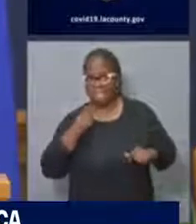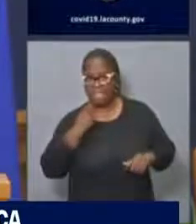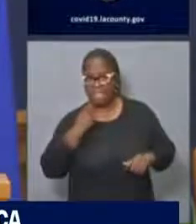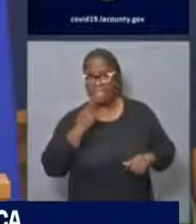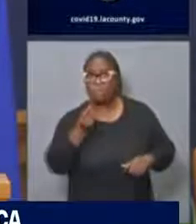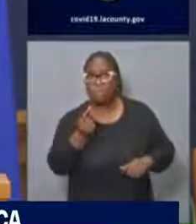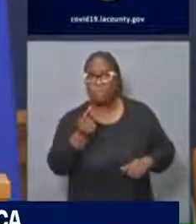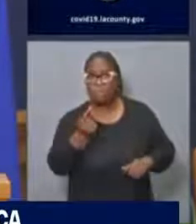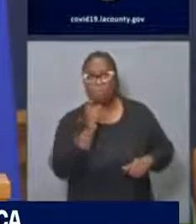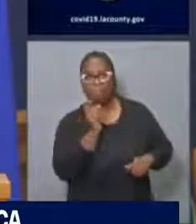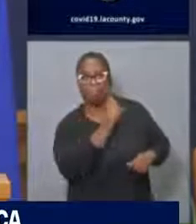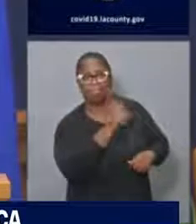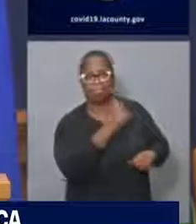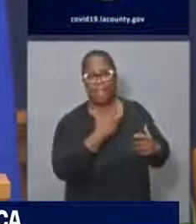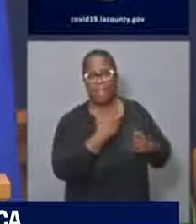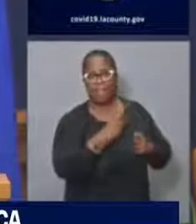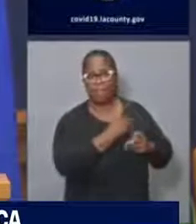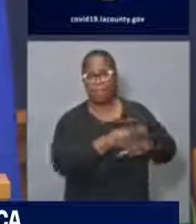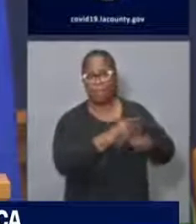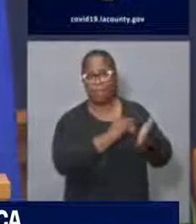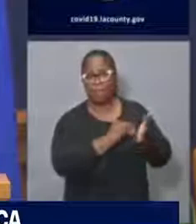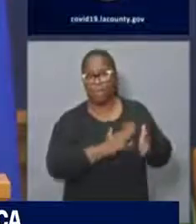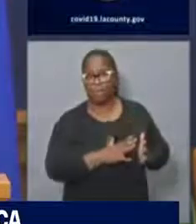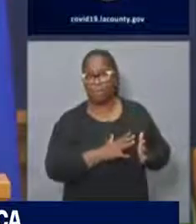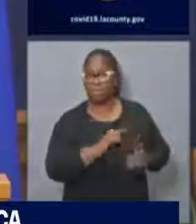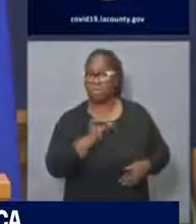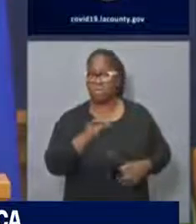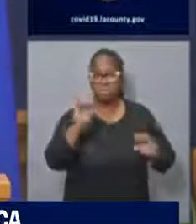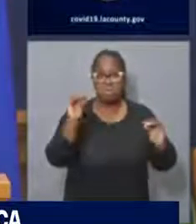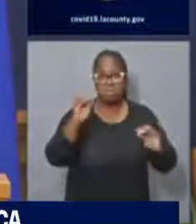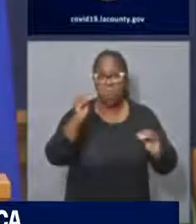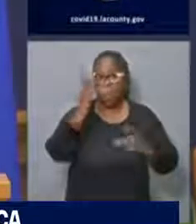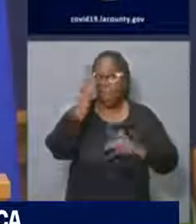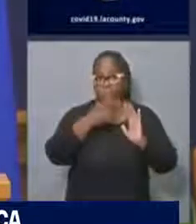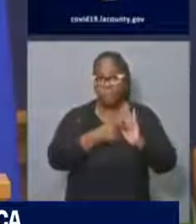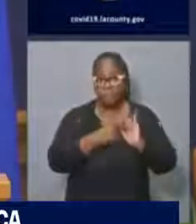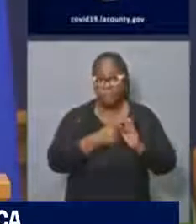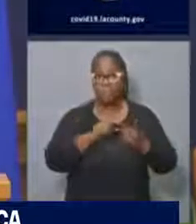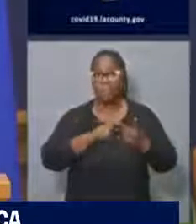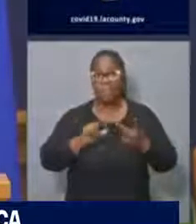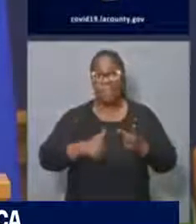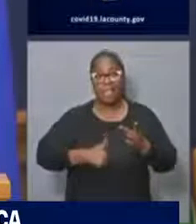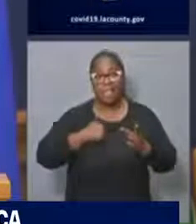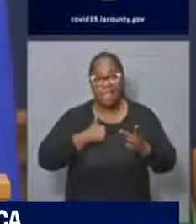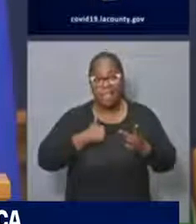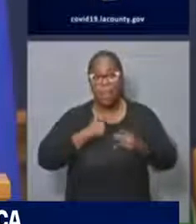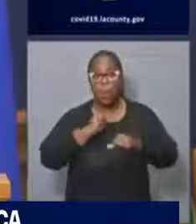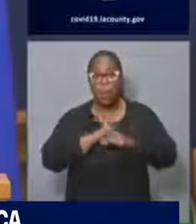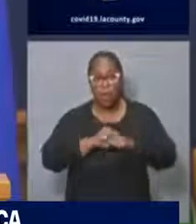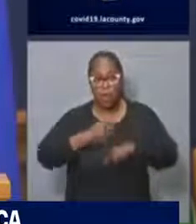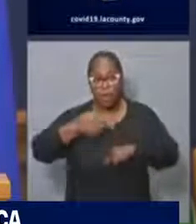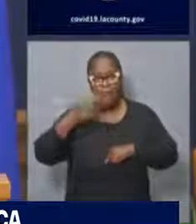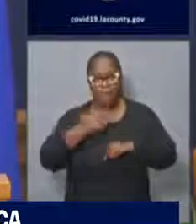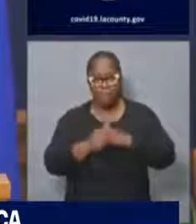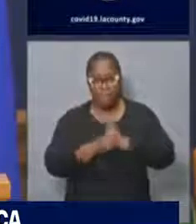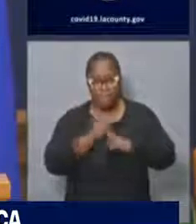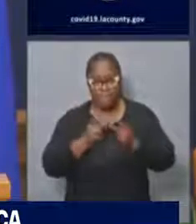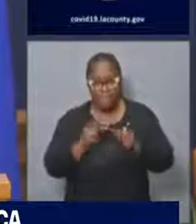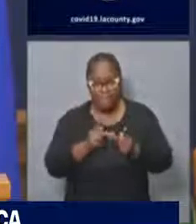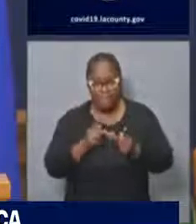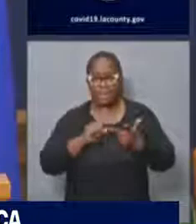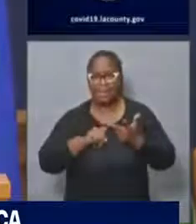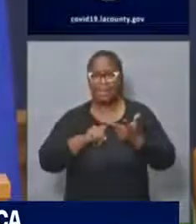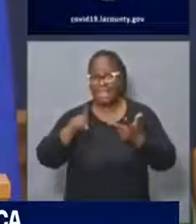your healthcare provider. Unless you have specific symptoms, live or work in a high-risk setting, are an essential worker, or a known